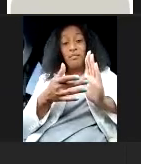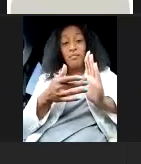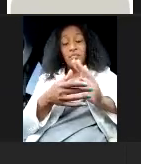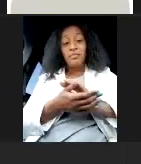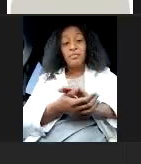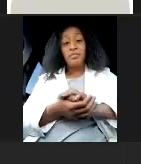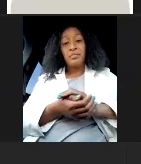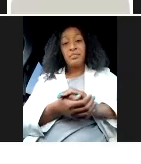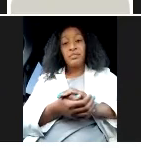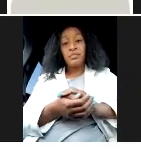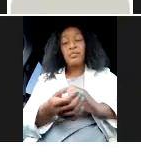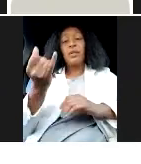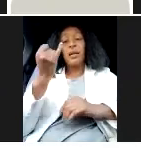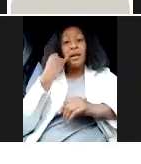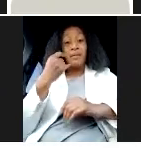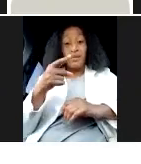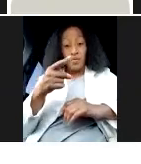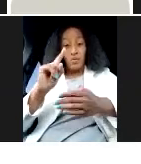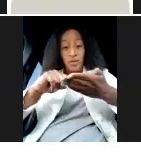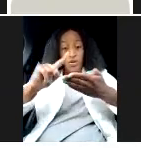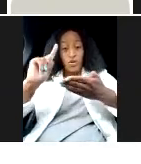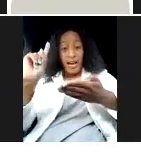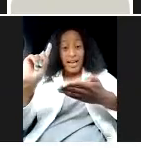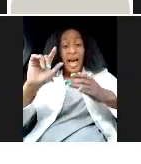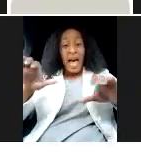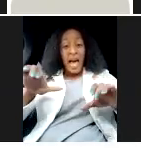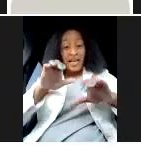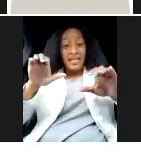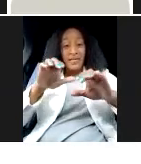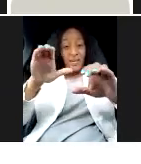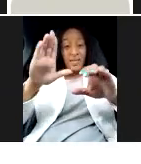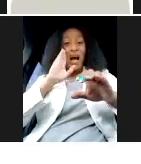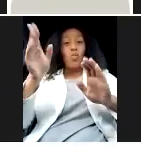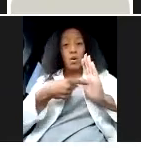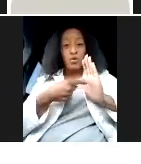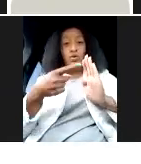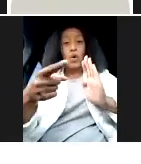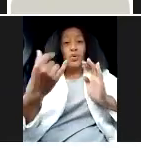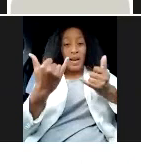if you go under activities, let me just do it instead of talking about it. You can see it right here.